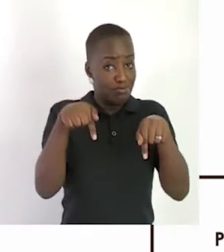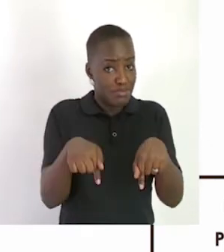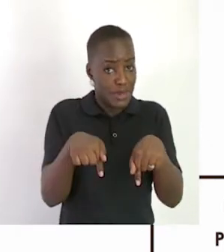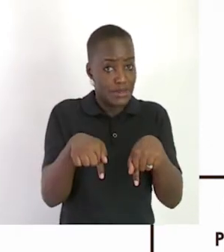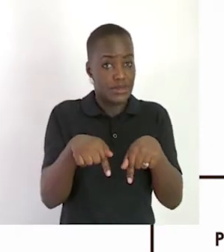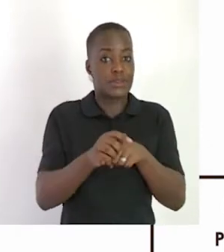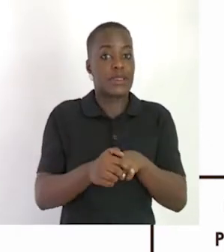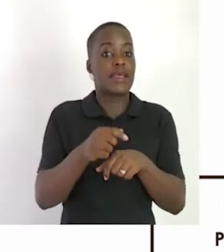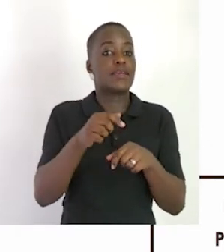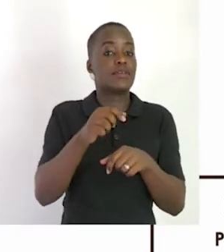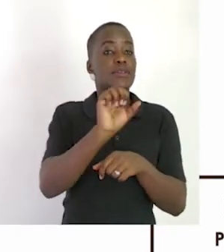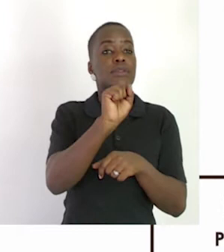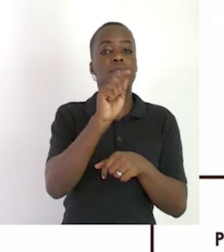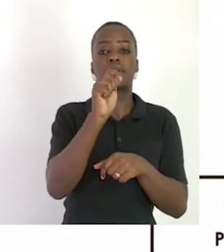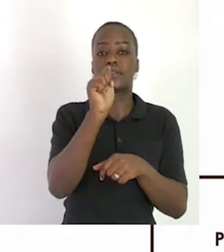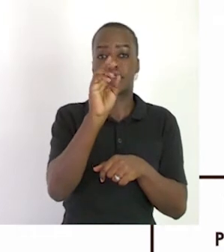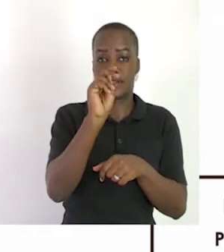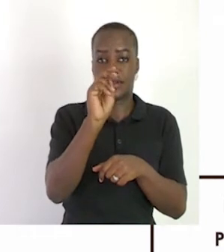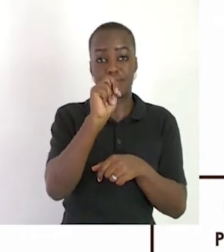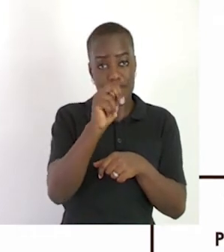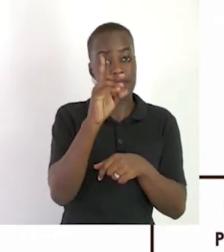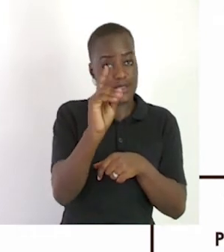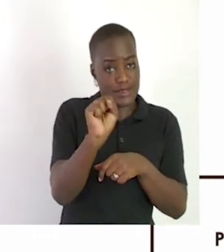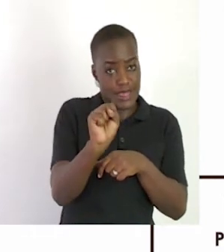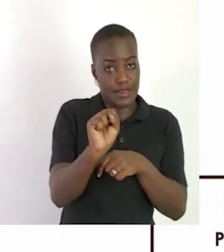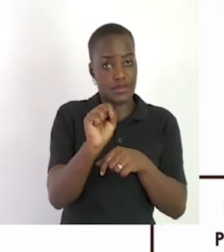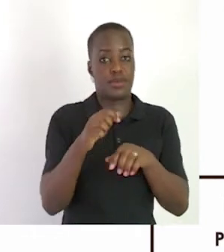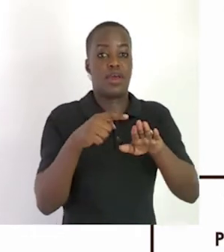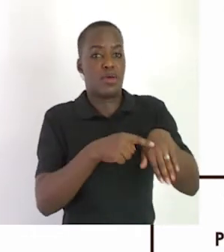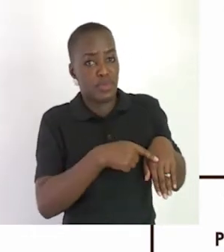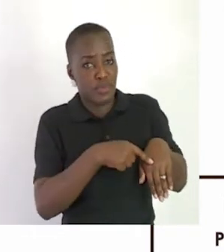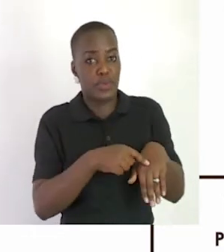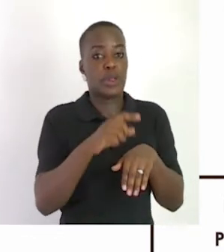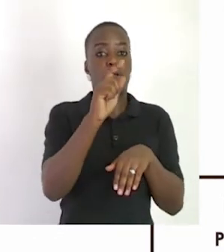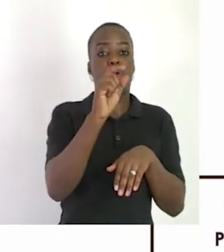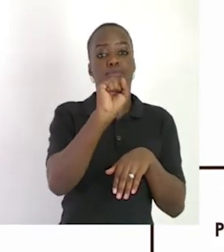yesterday, and tomorrow were used. Let's take a look at number 1.